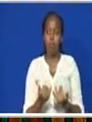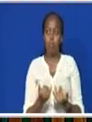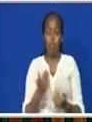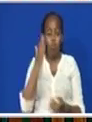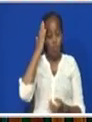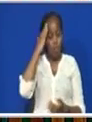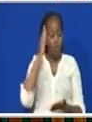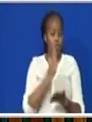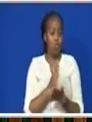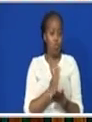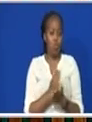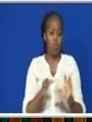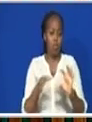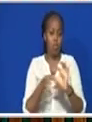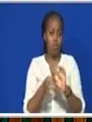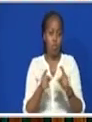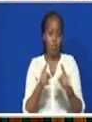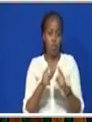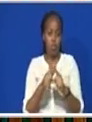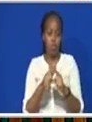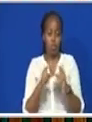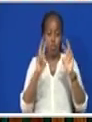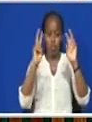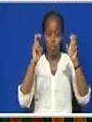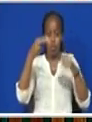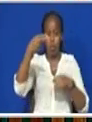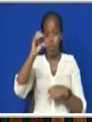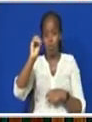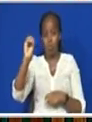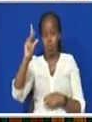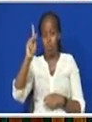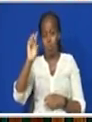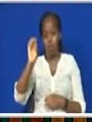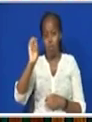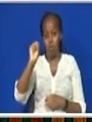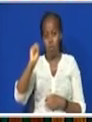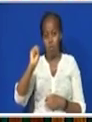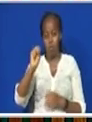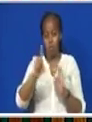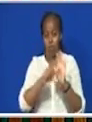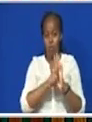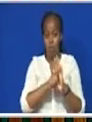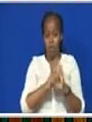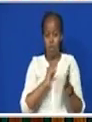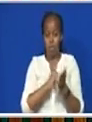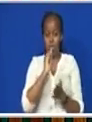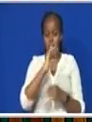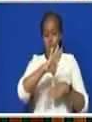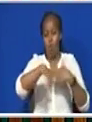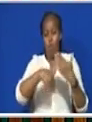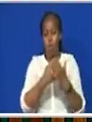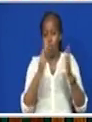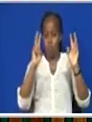it is linked to the topic Hooke's law. Actually, Hooke's law is about the whole topic. That